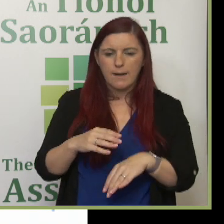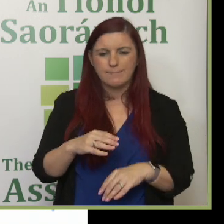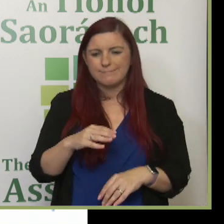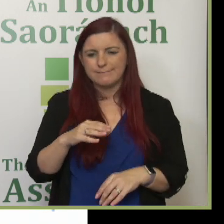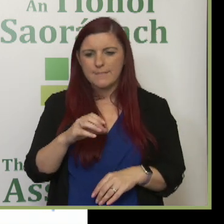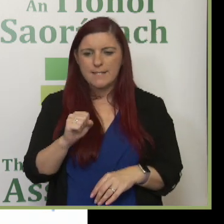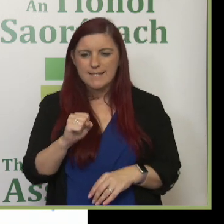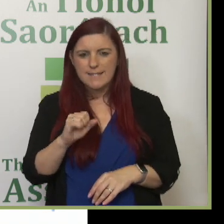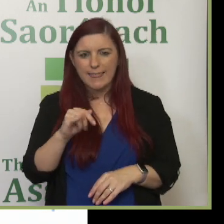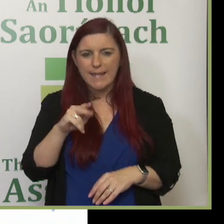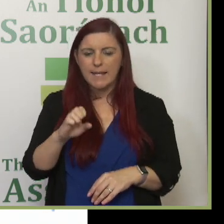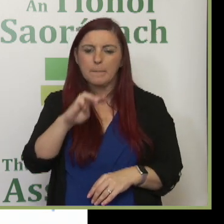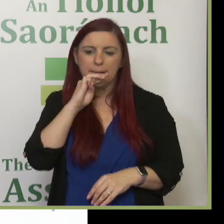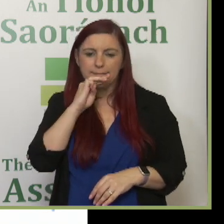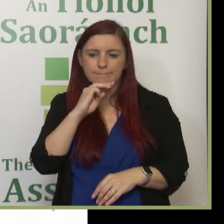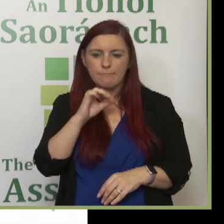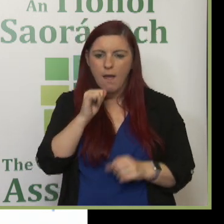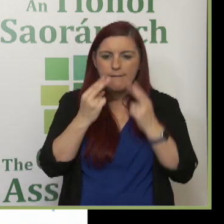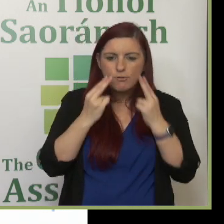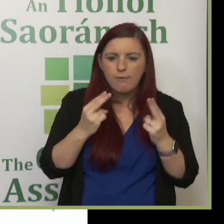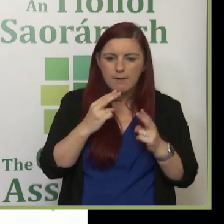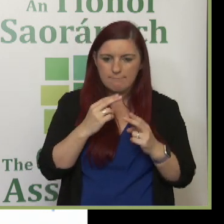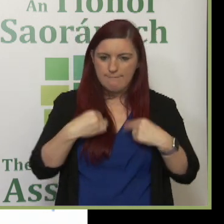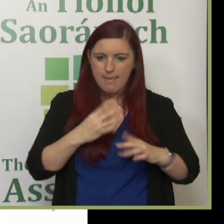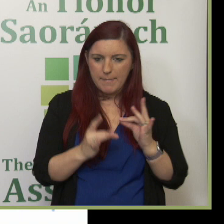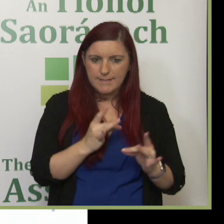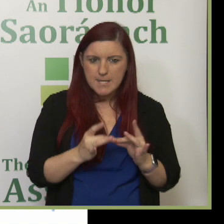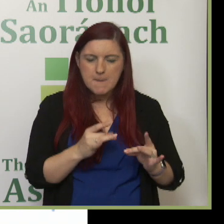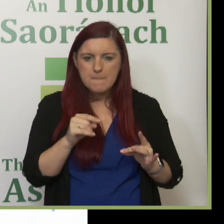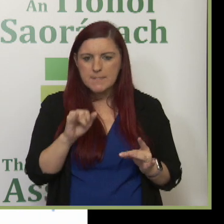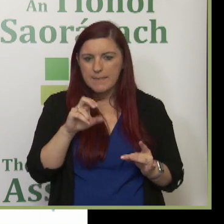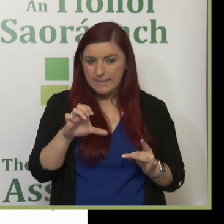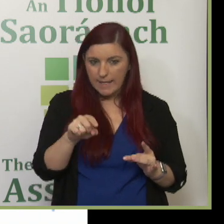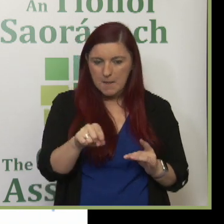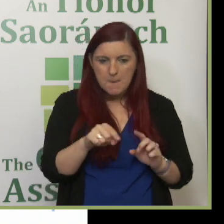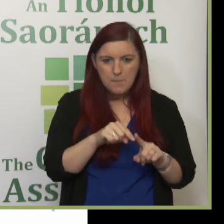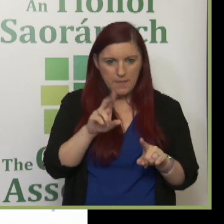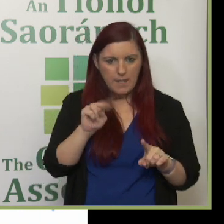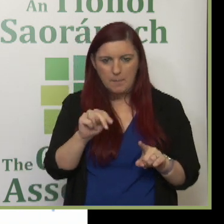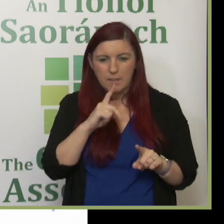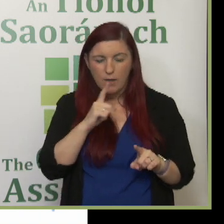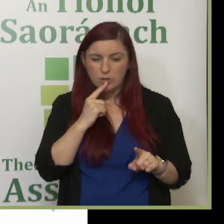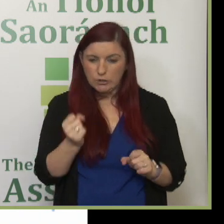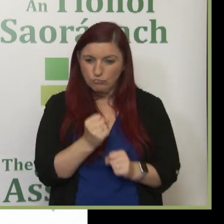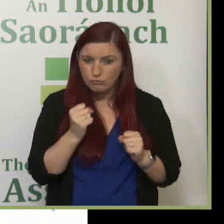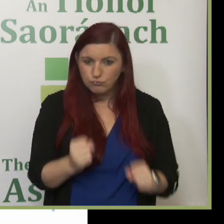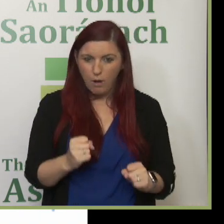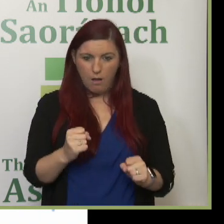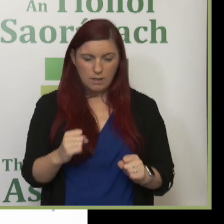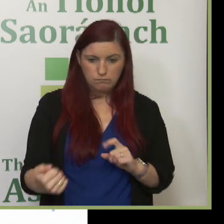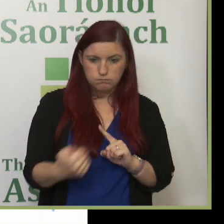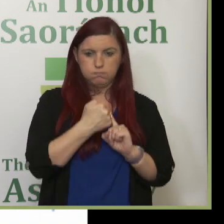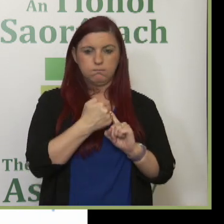and for public health. They can be extremely potent, increasing the risk to health, They can be produced near to consumer markets, reducing the